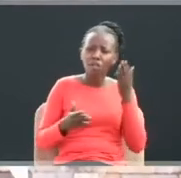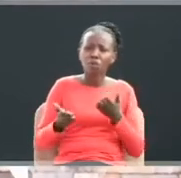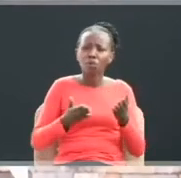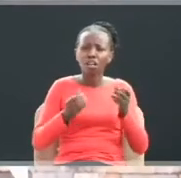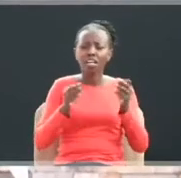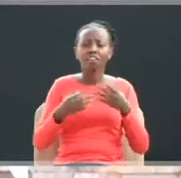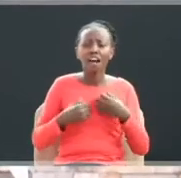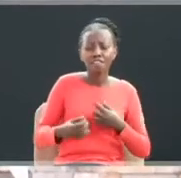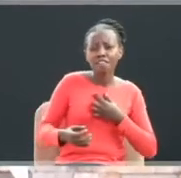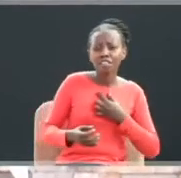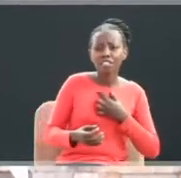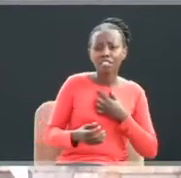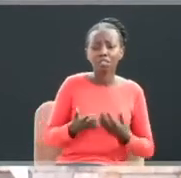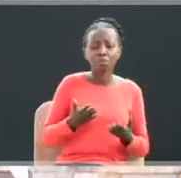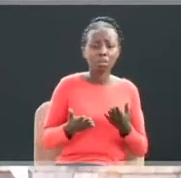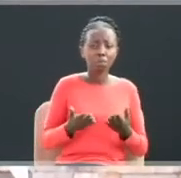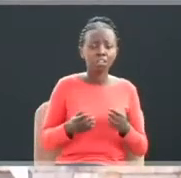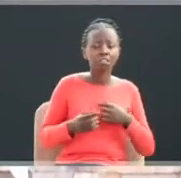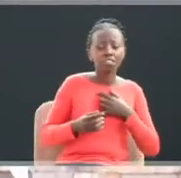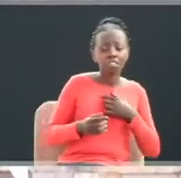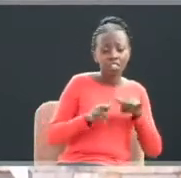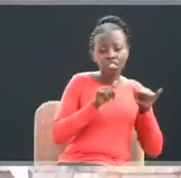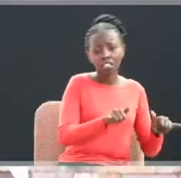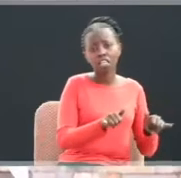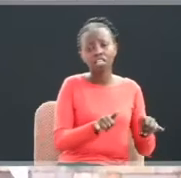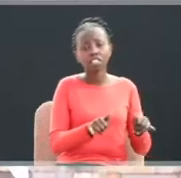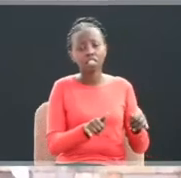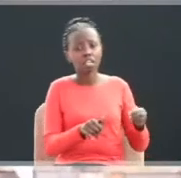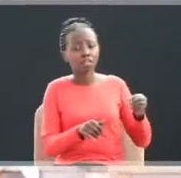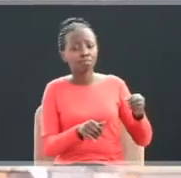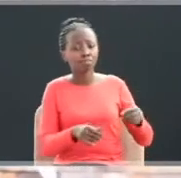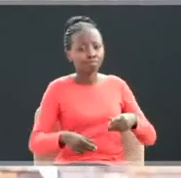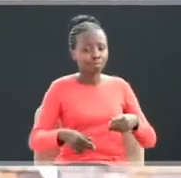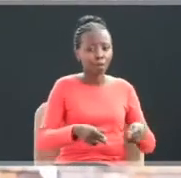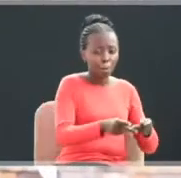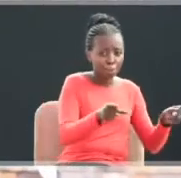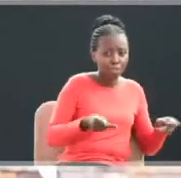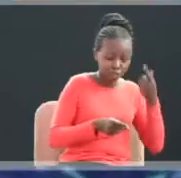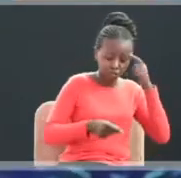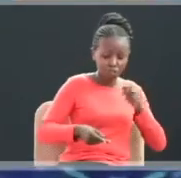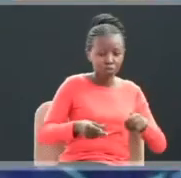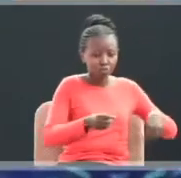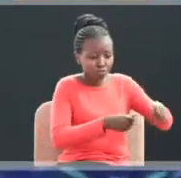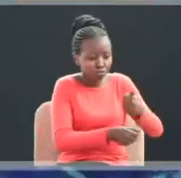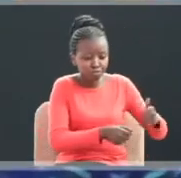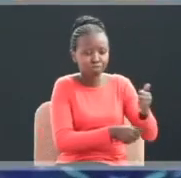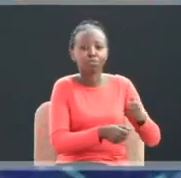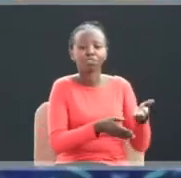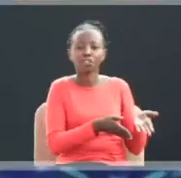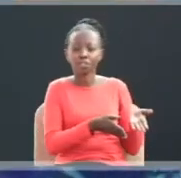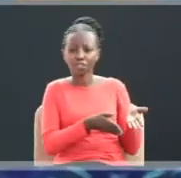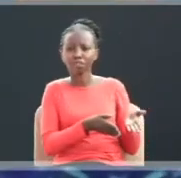have visitors, some of them will sleep in the kitchen. That is the thing that needs to be in your mind. That is it. Knowing that you had